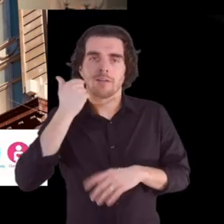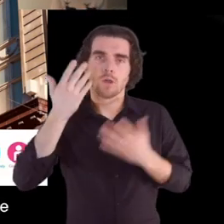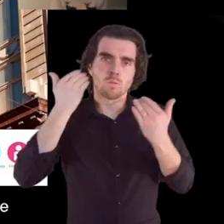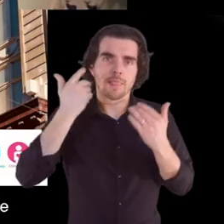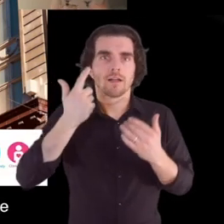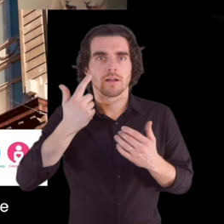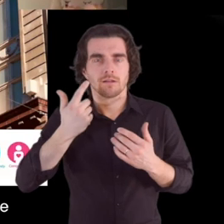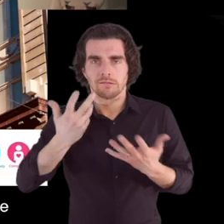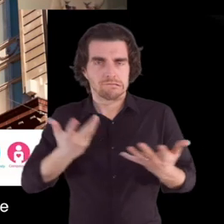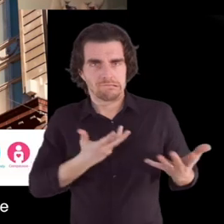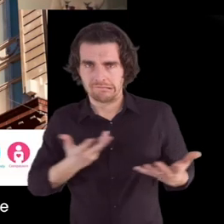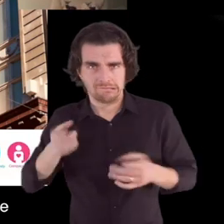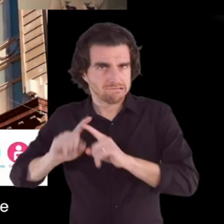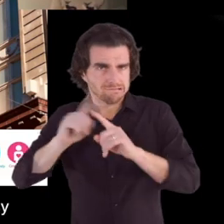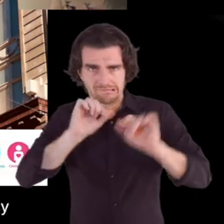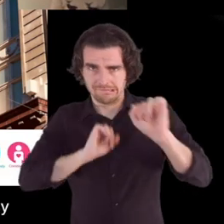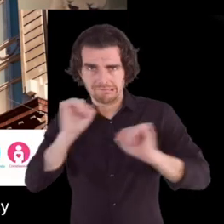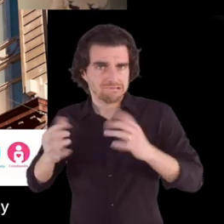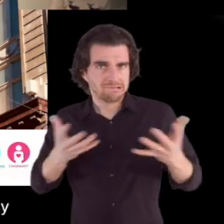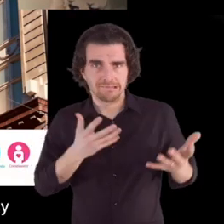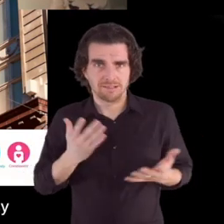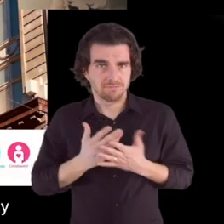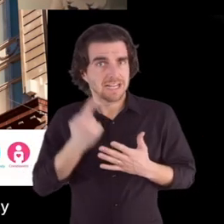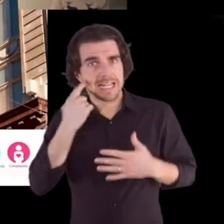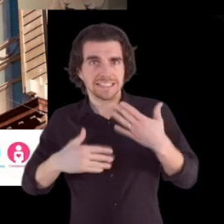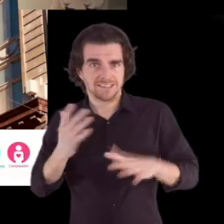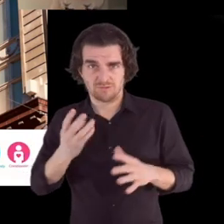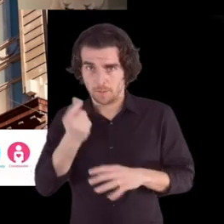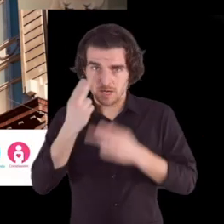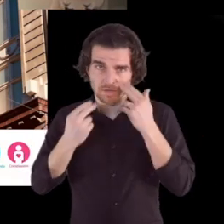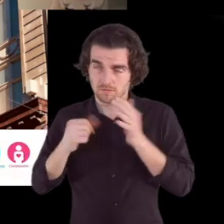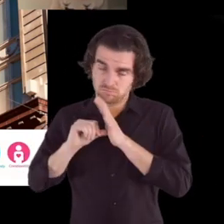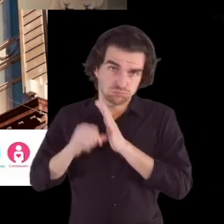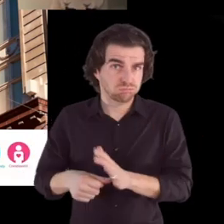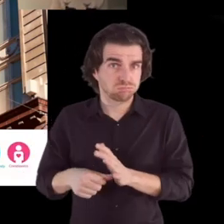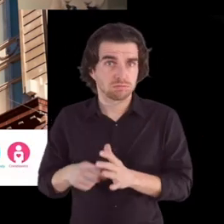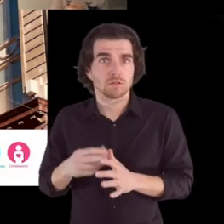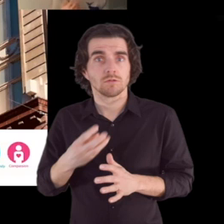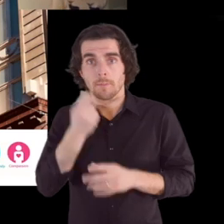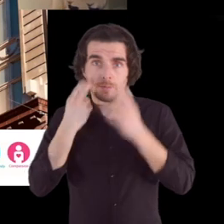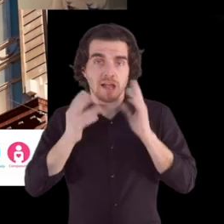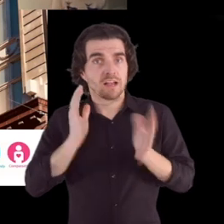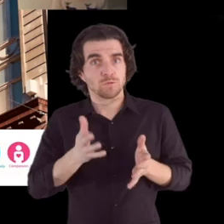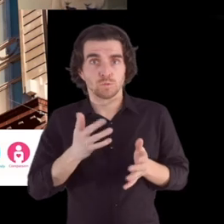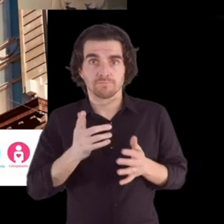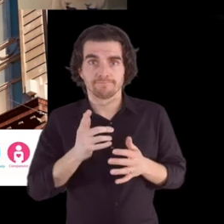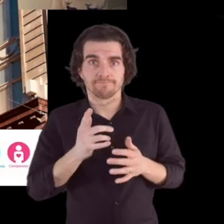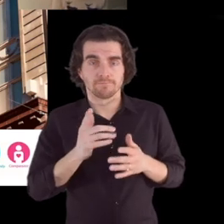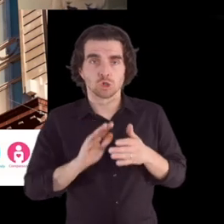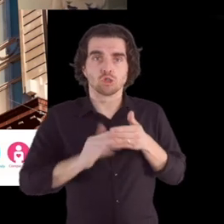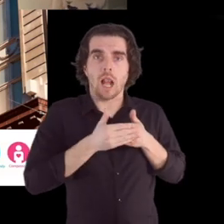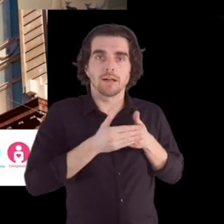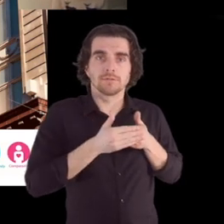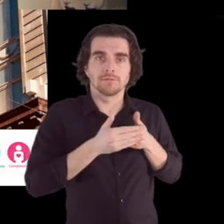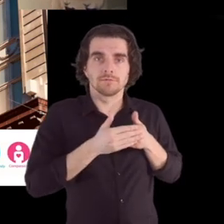weather, and but there was a real sense that some people were getting it easy and some people were getting it very difficult. And some people had the shield,